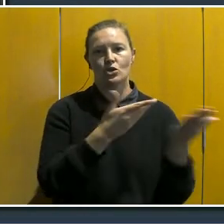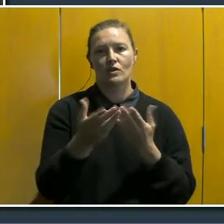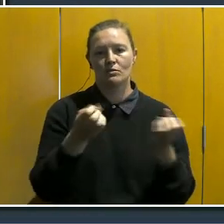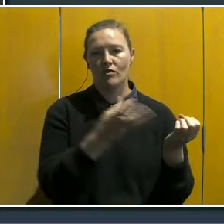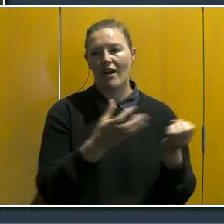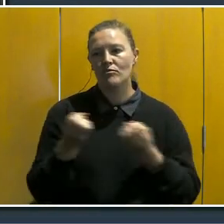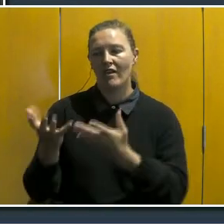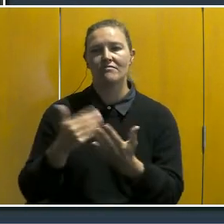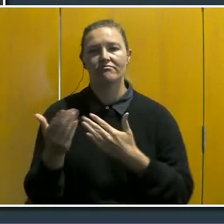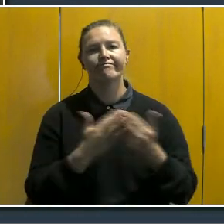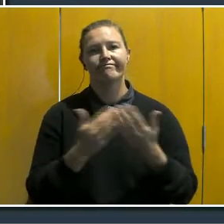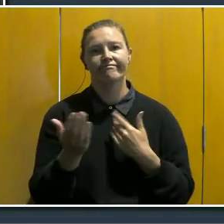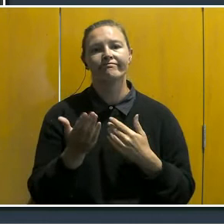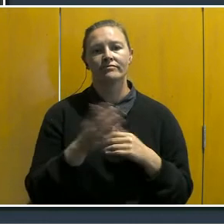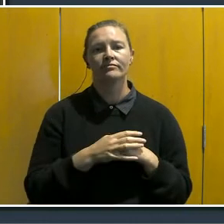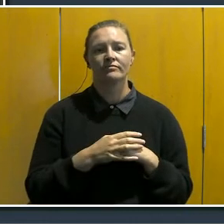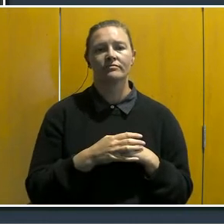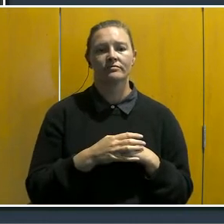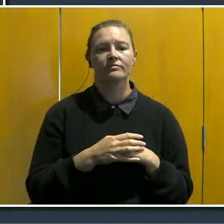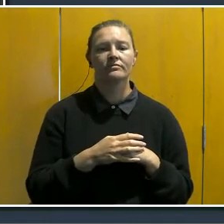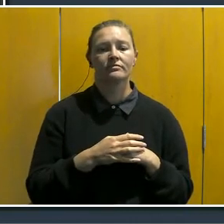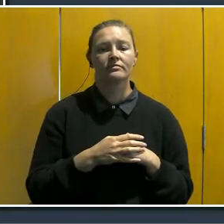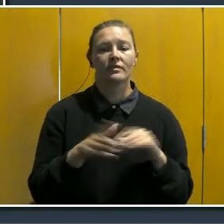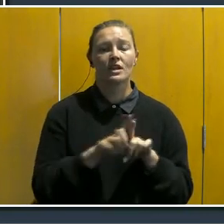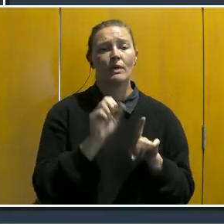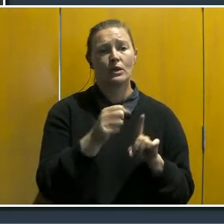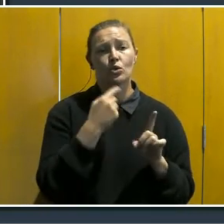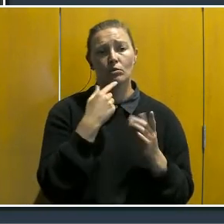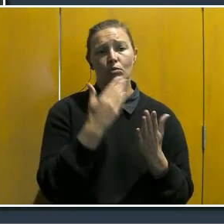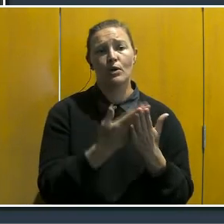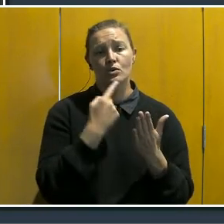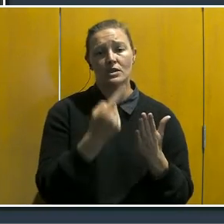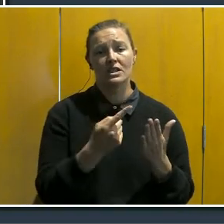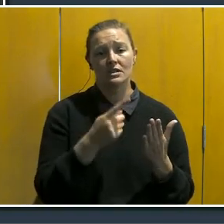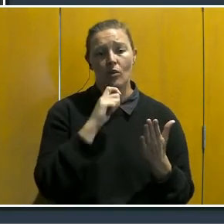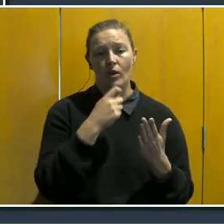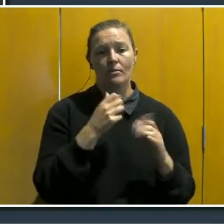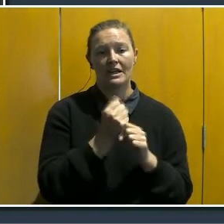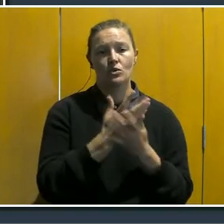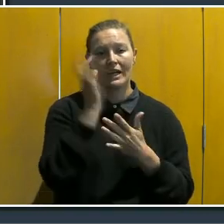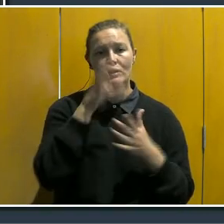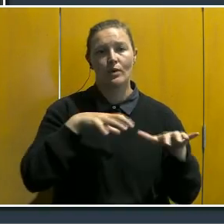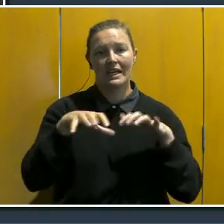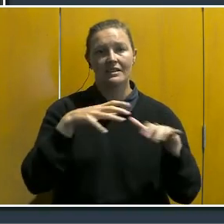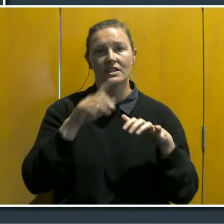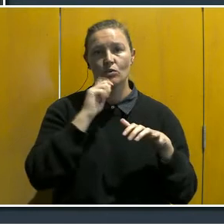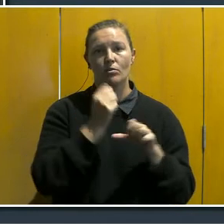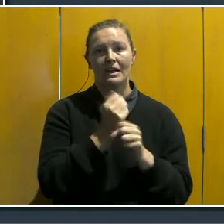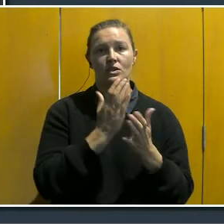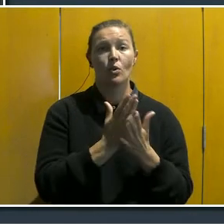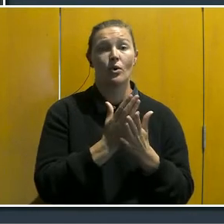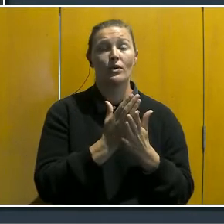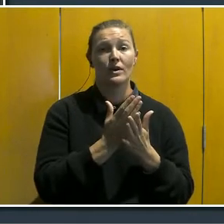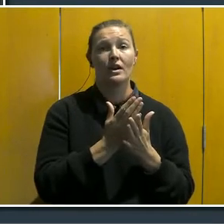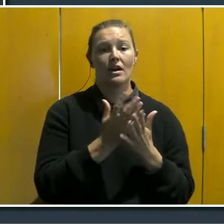and or the land use. You also state that your proposal will ensure that the council's activities are funded to best reflect how the